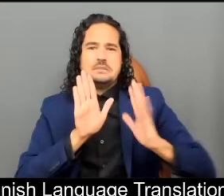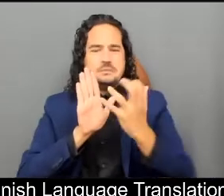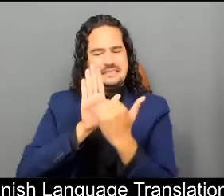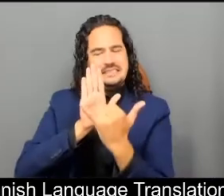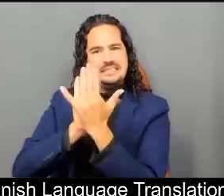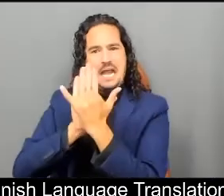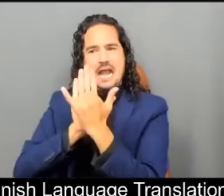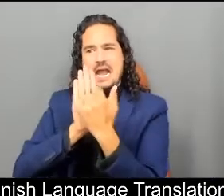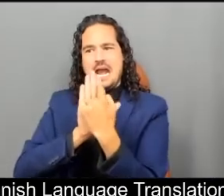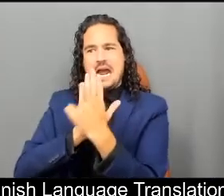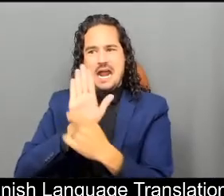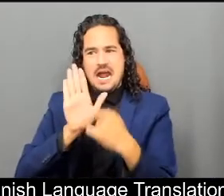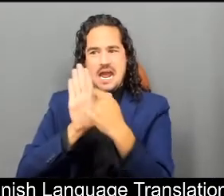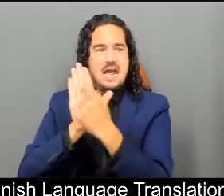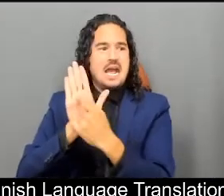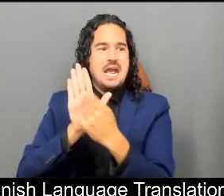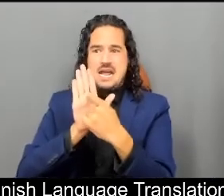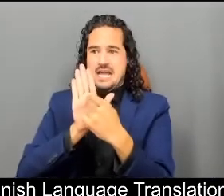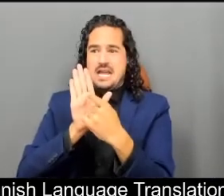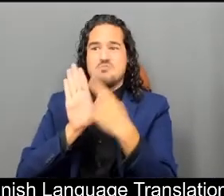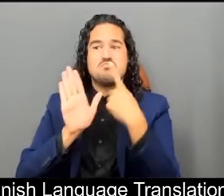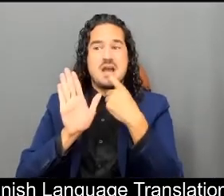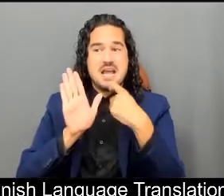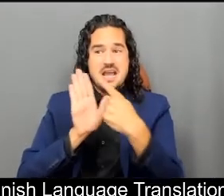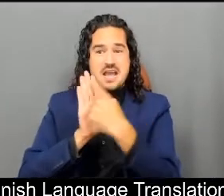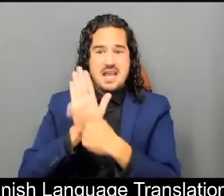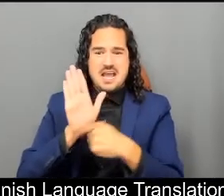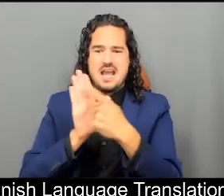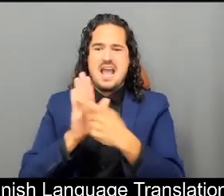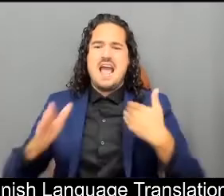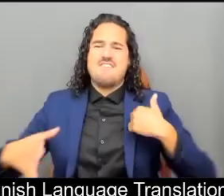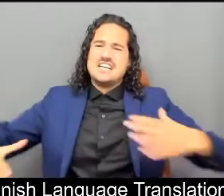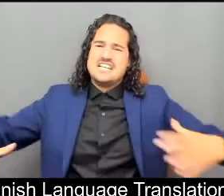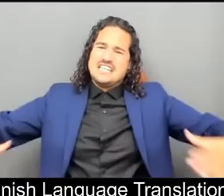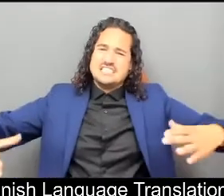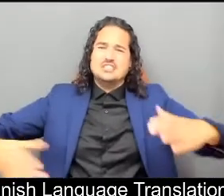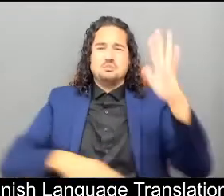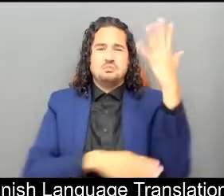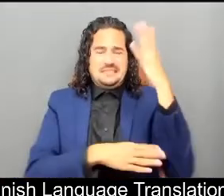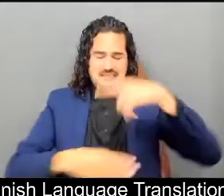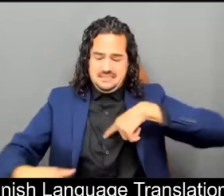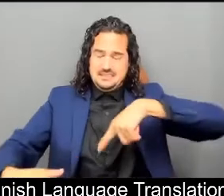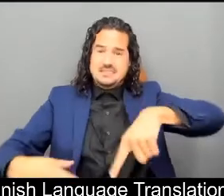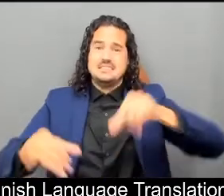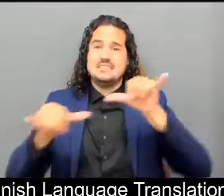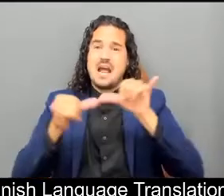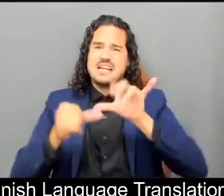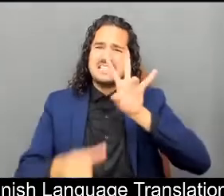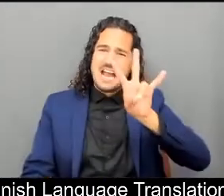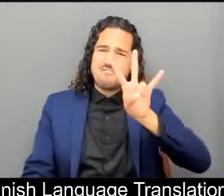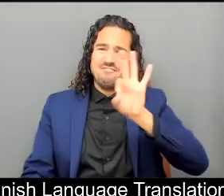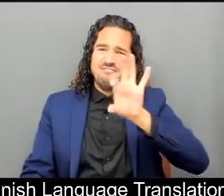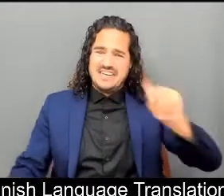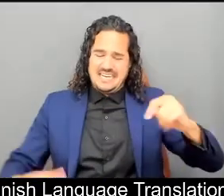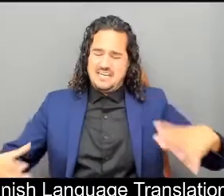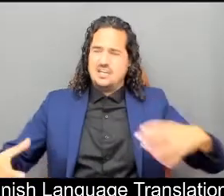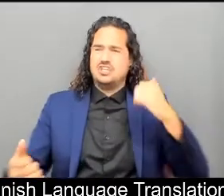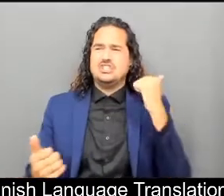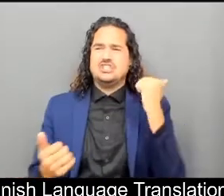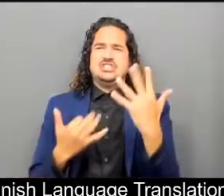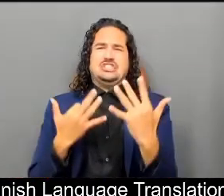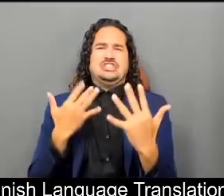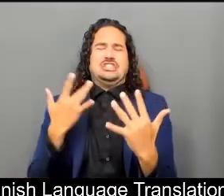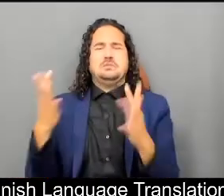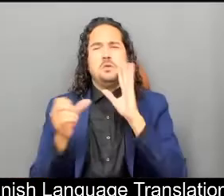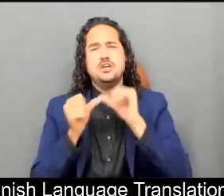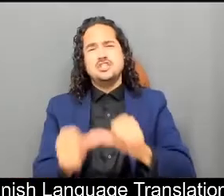trees, 3-foot diameter trees, big bay trees burning for a little while. Okay, so that smoke will continue